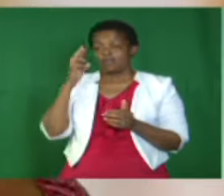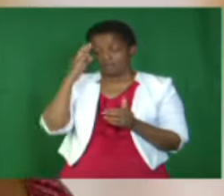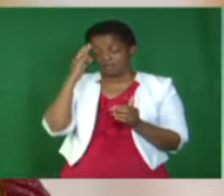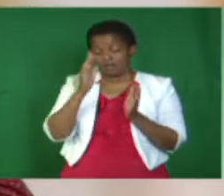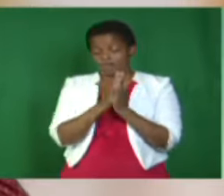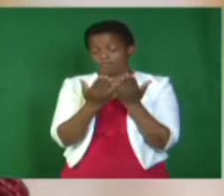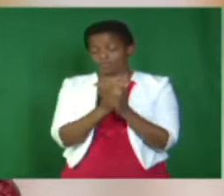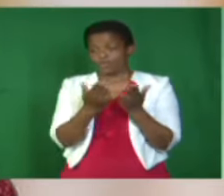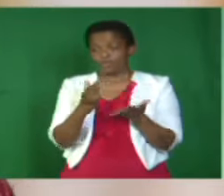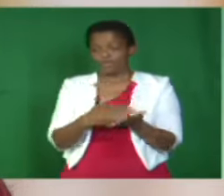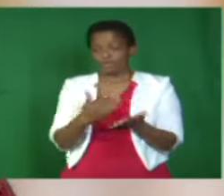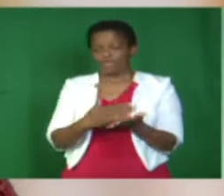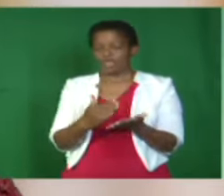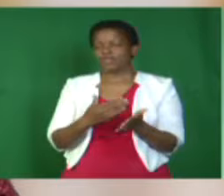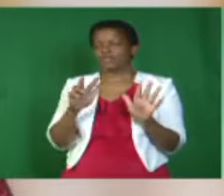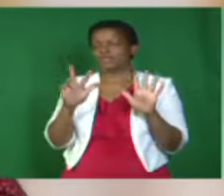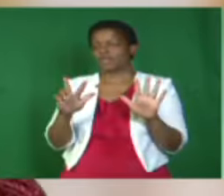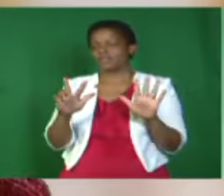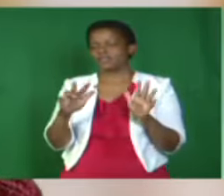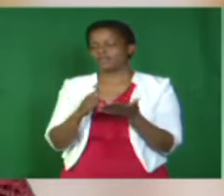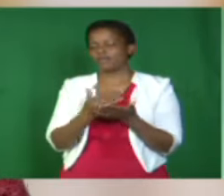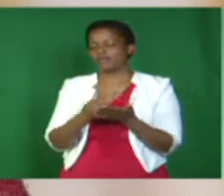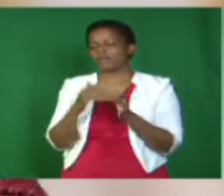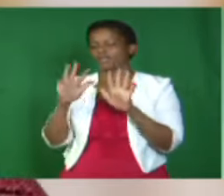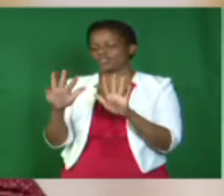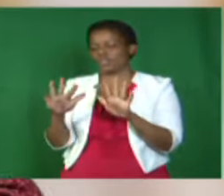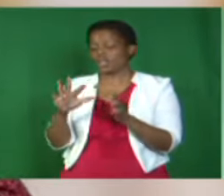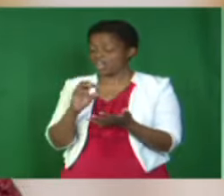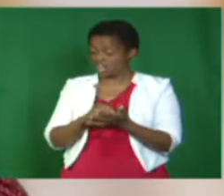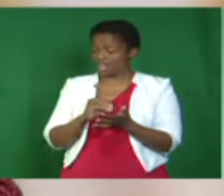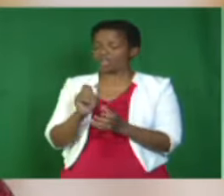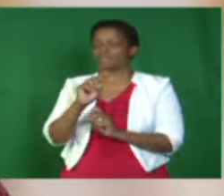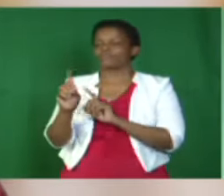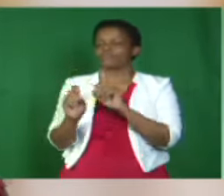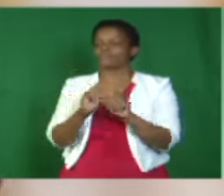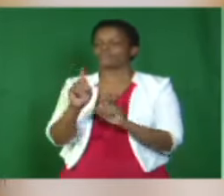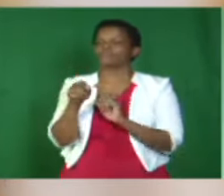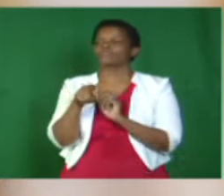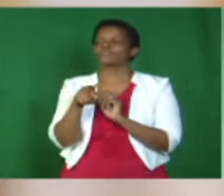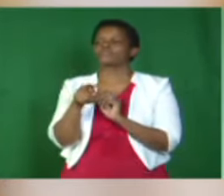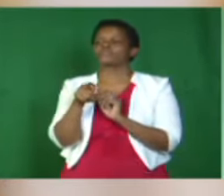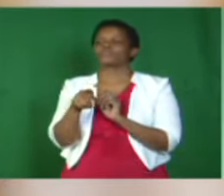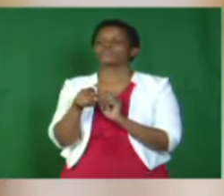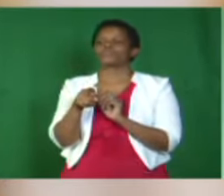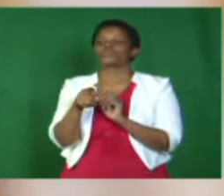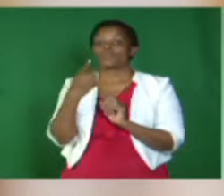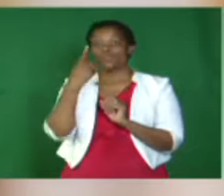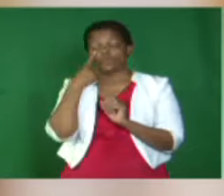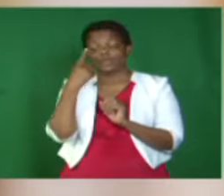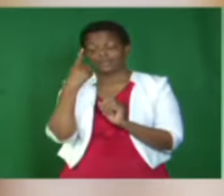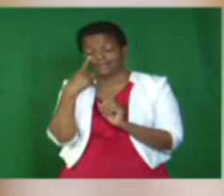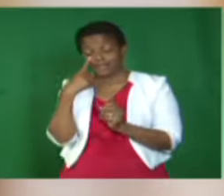go to page 8 and page 9. Those types of questions are there. You are going to notice lower order questions, and you're